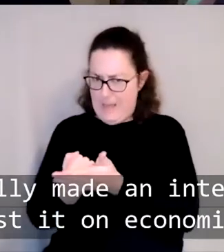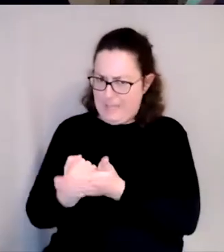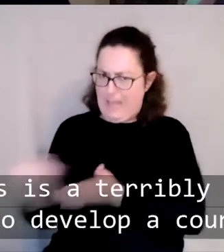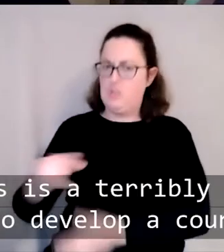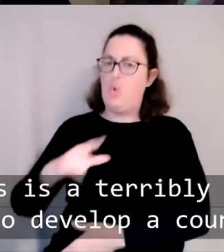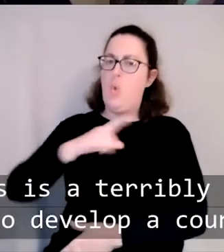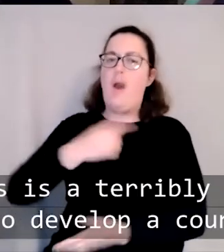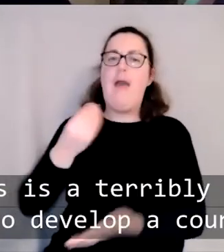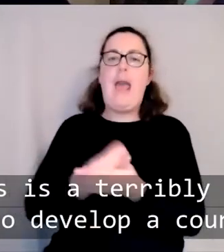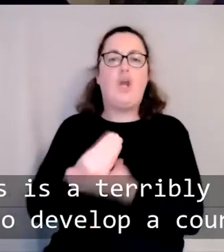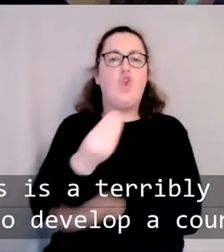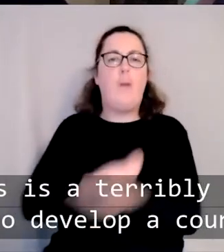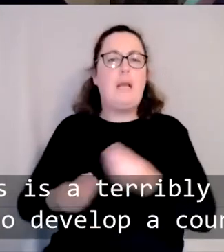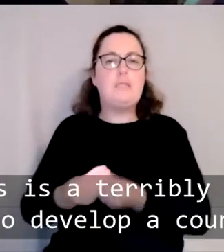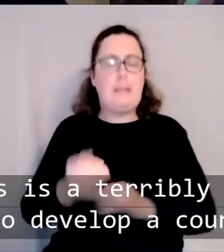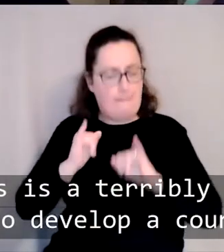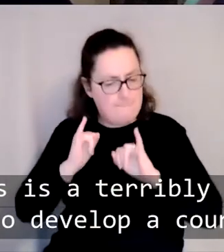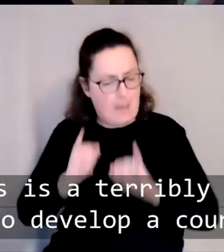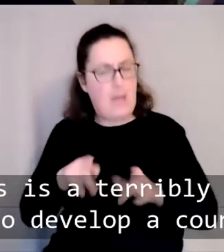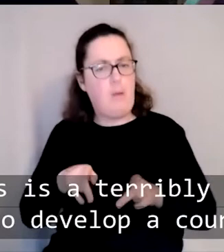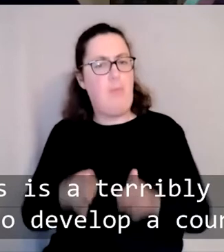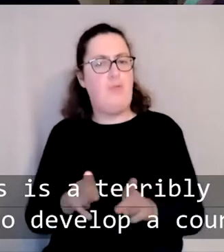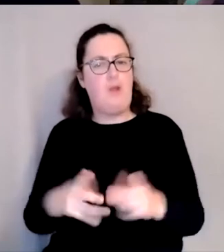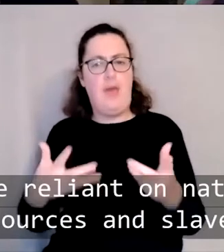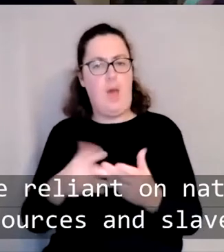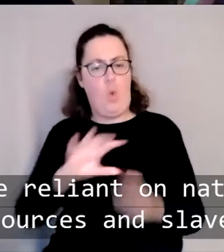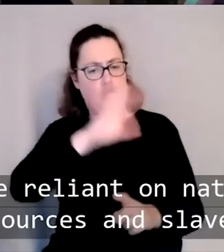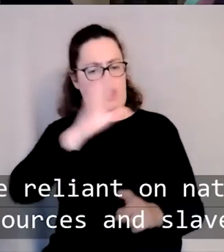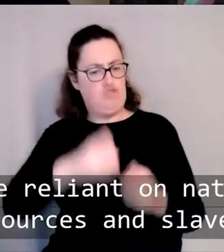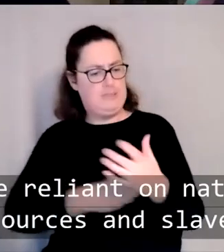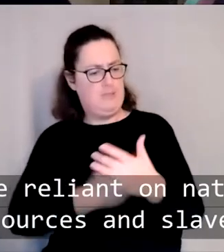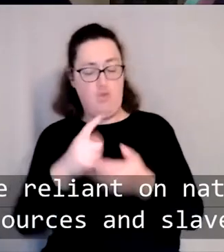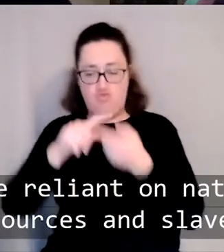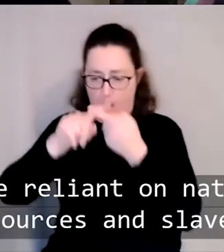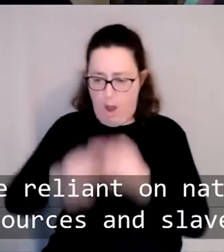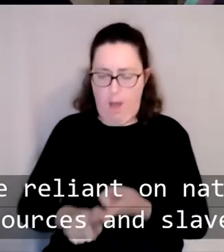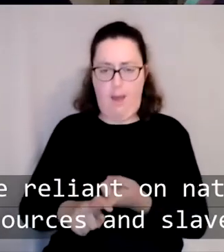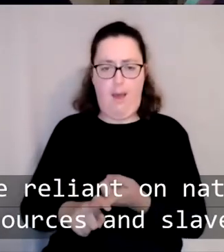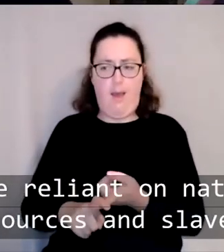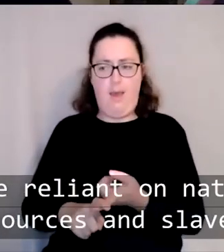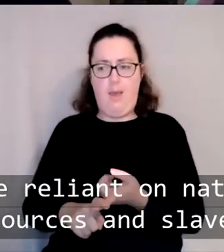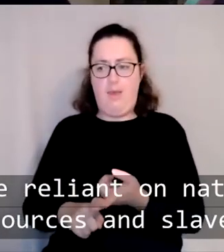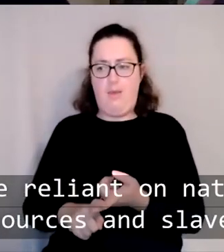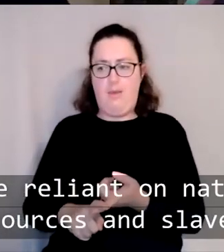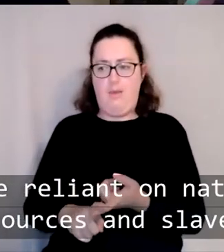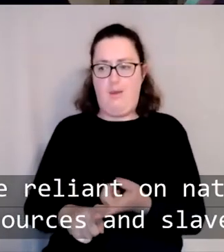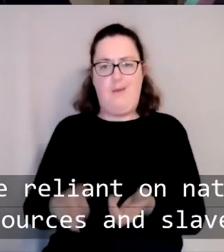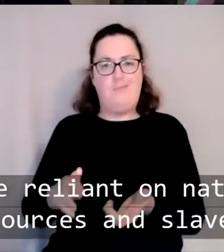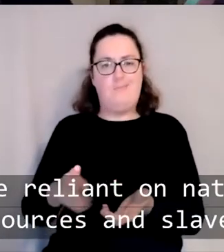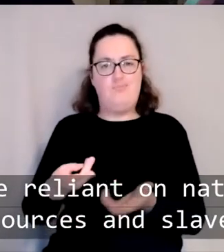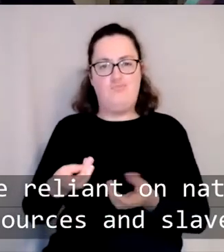economic grounds. This is a terribly bad way to develop a country, to be reliant on, you